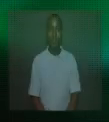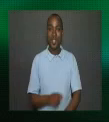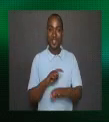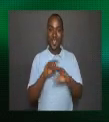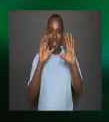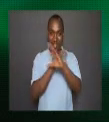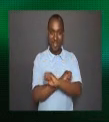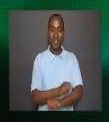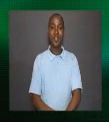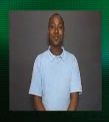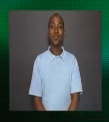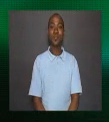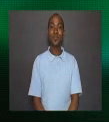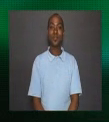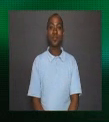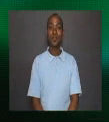Time's up.